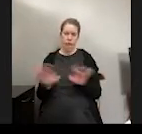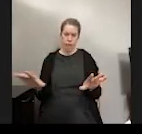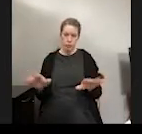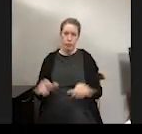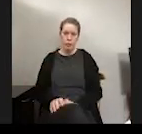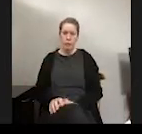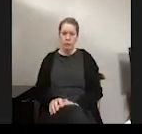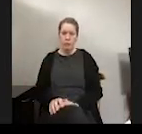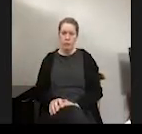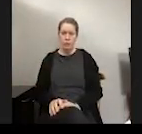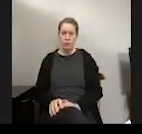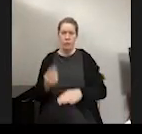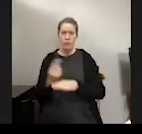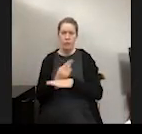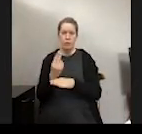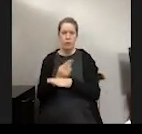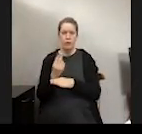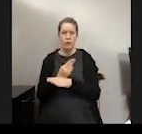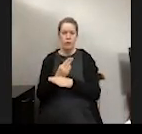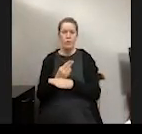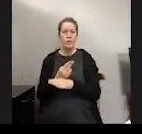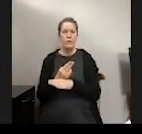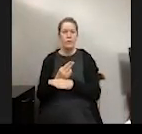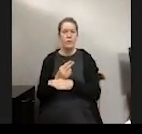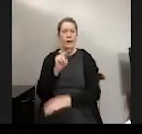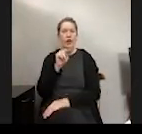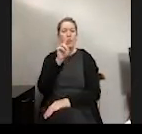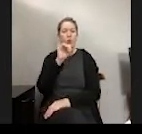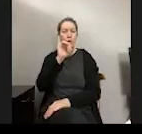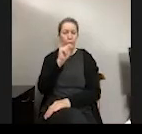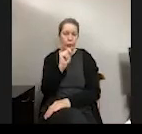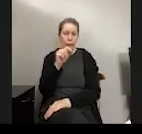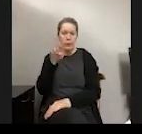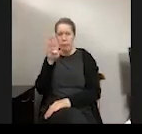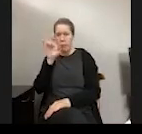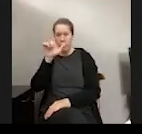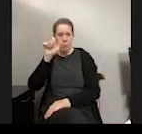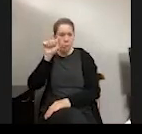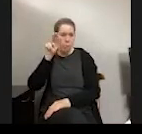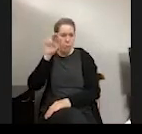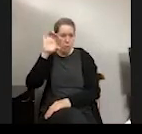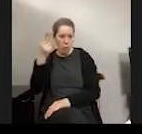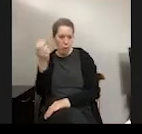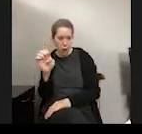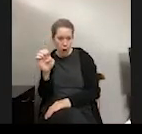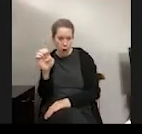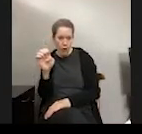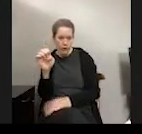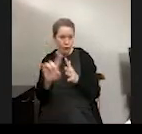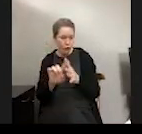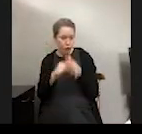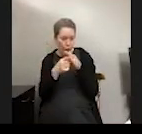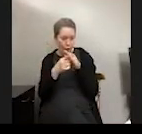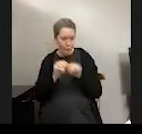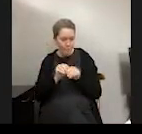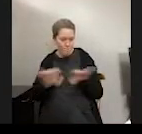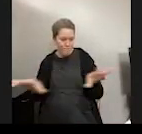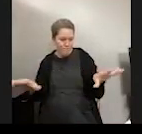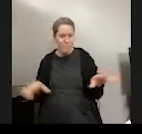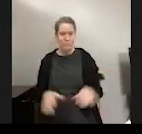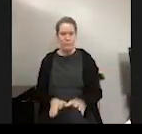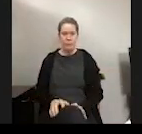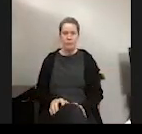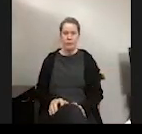using key projects like a Nuit Blanche in order to kick off the year of public art, and also on the back end, you know, maybe cap it